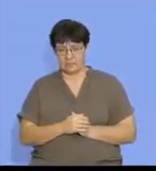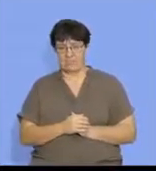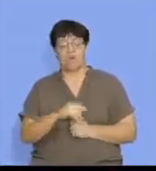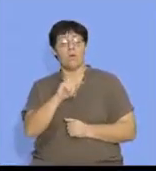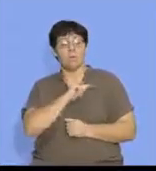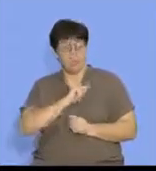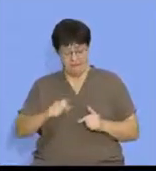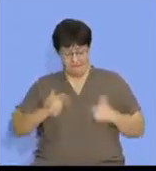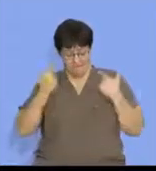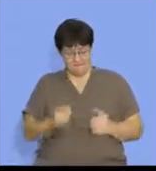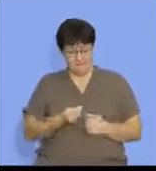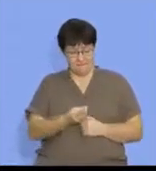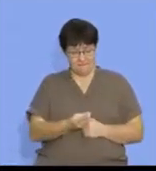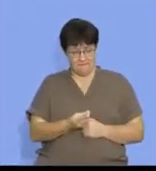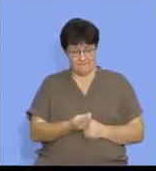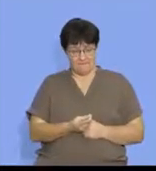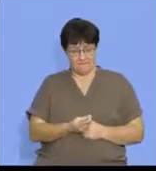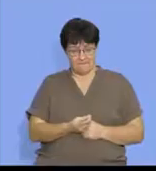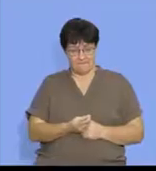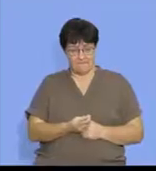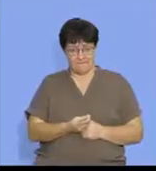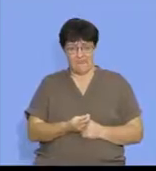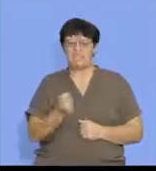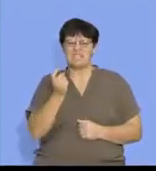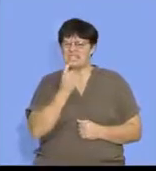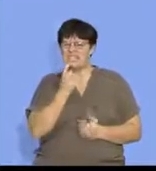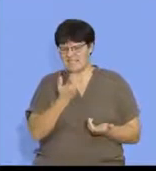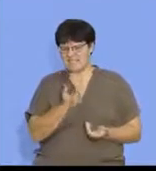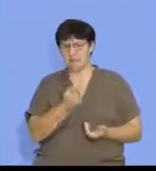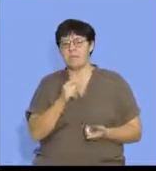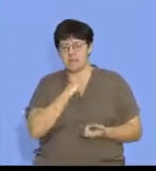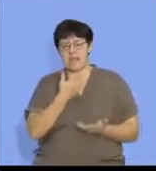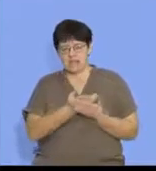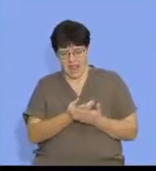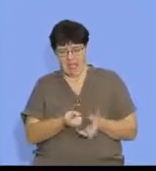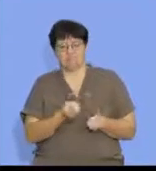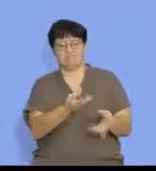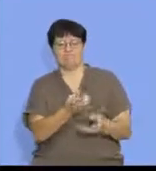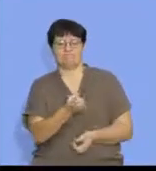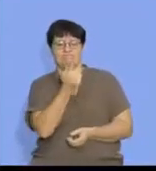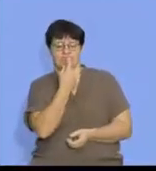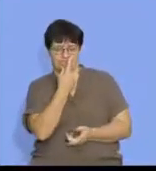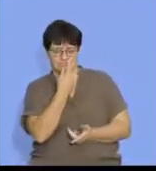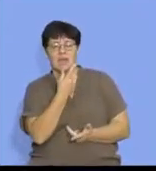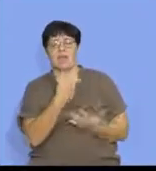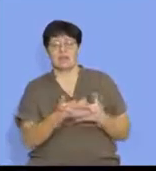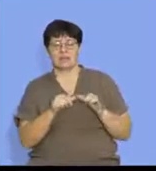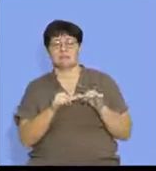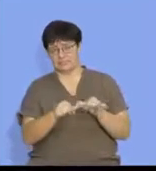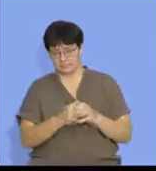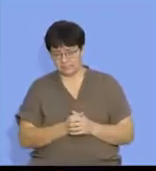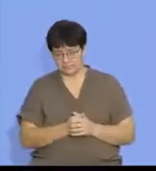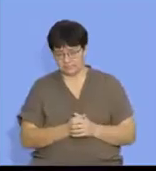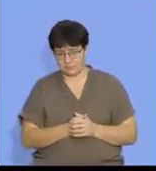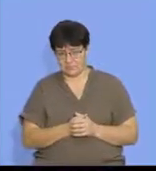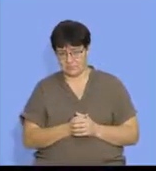bacteria. So because it's living, and it's a simple concept, we can treat it, right? And the